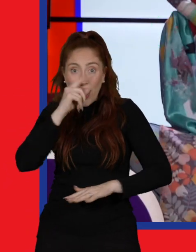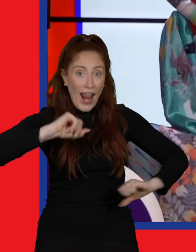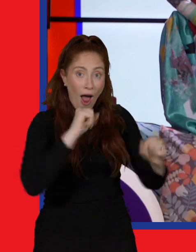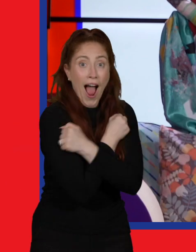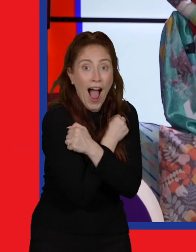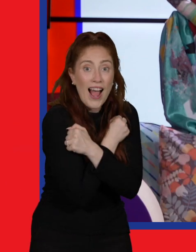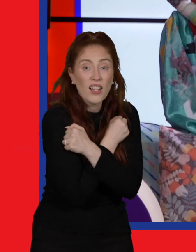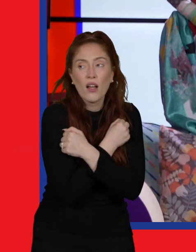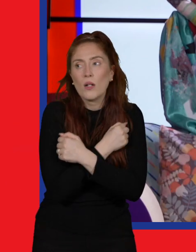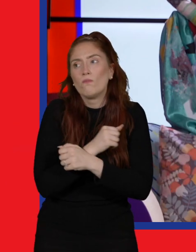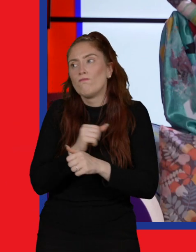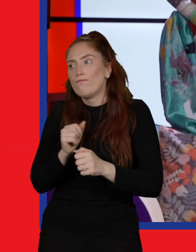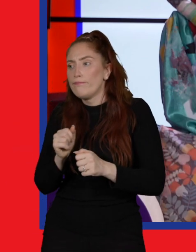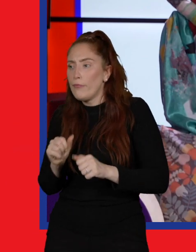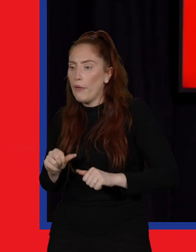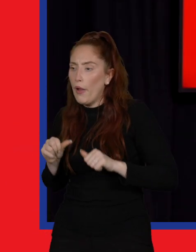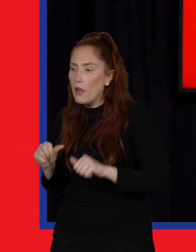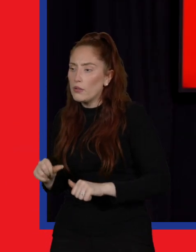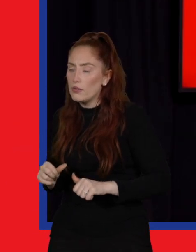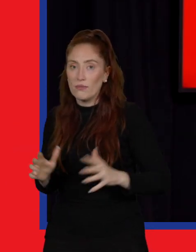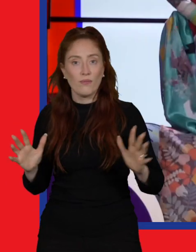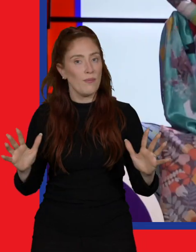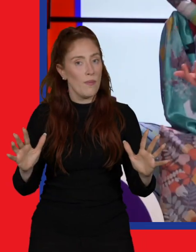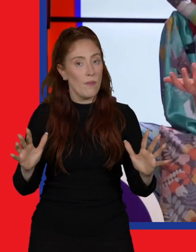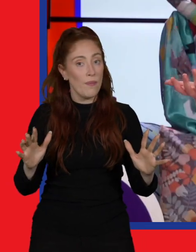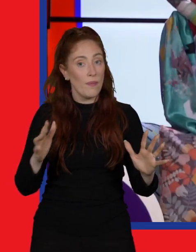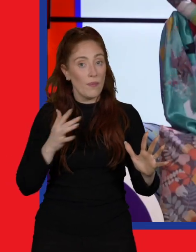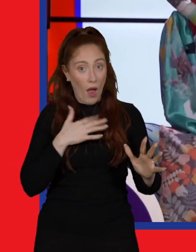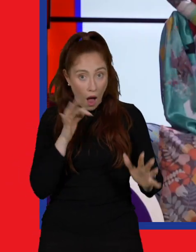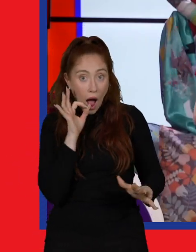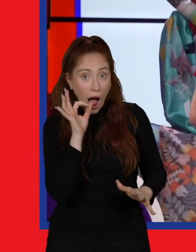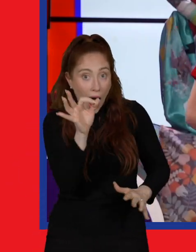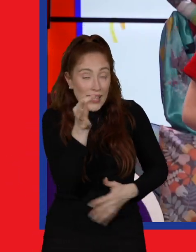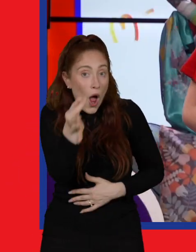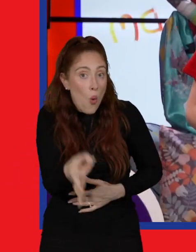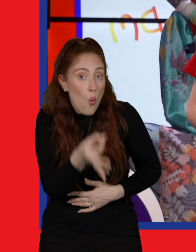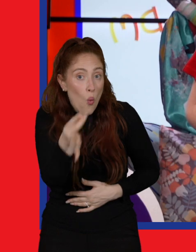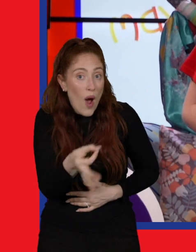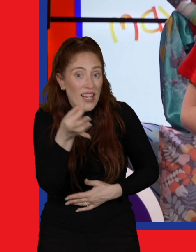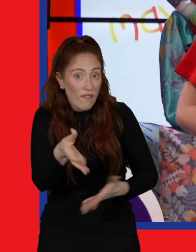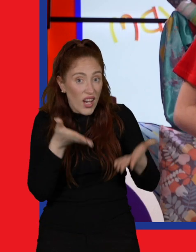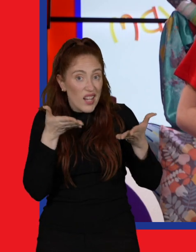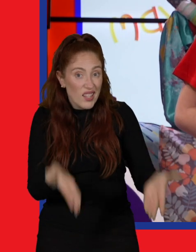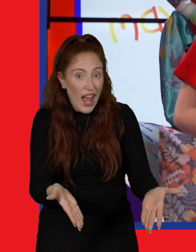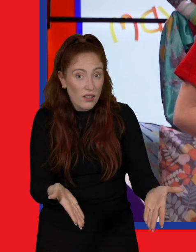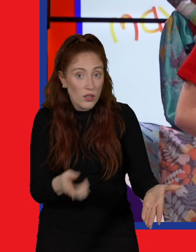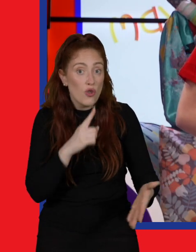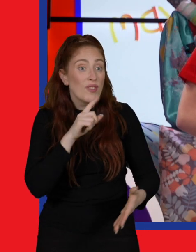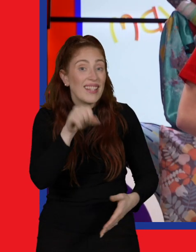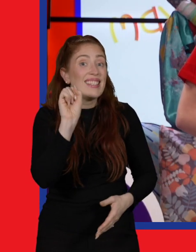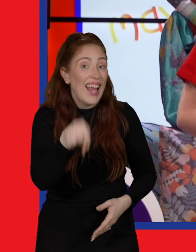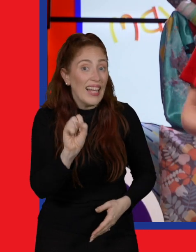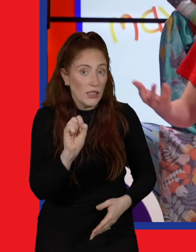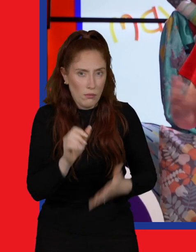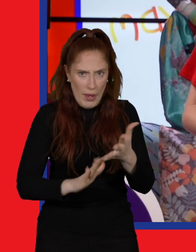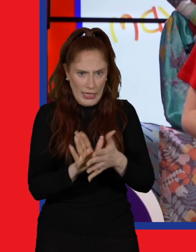I give you a hug? Yeah, okay. Okay, so I asked and waited for you to give consent before trying to